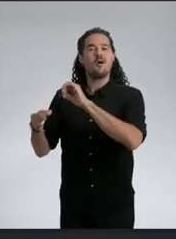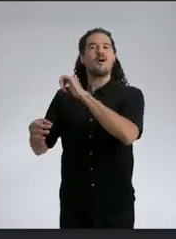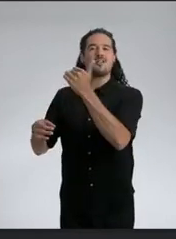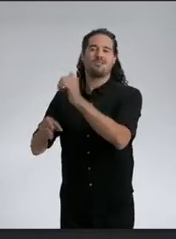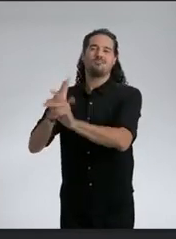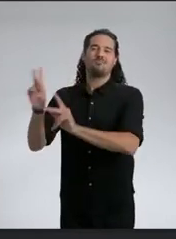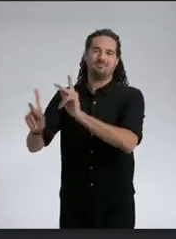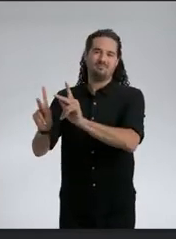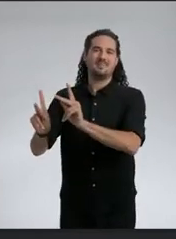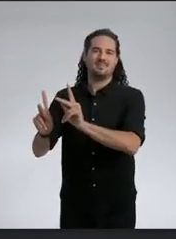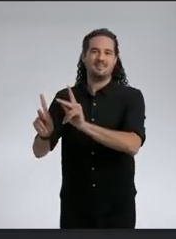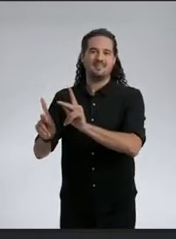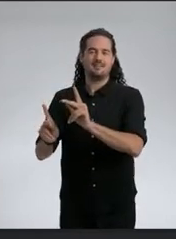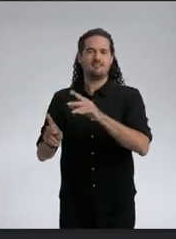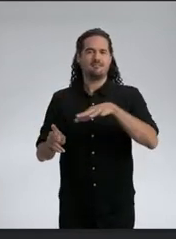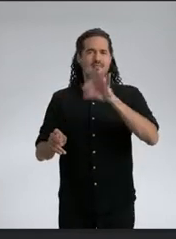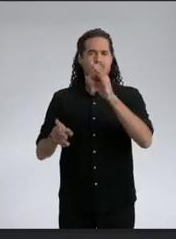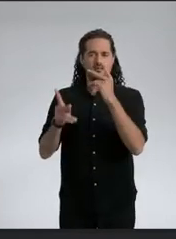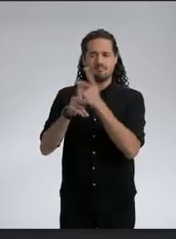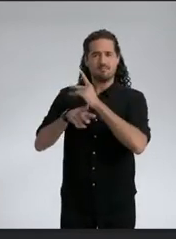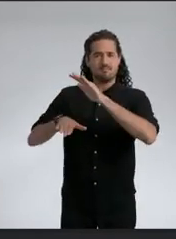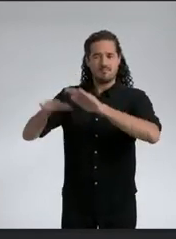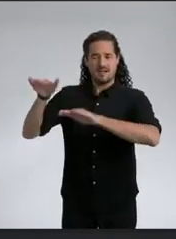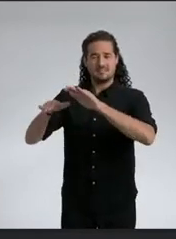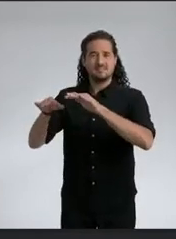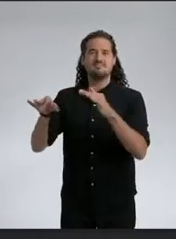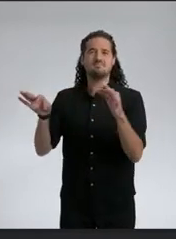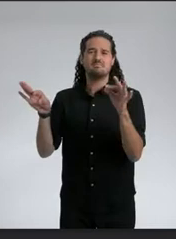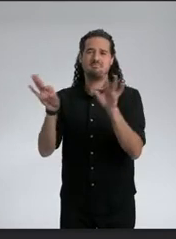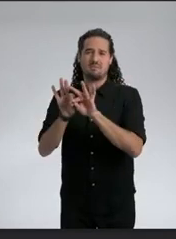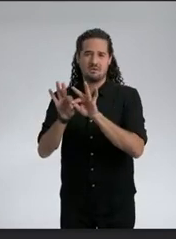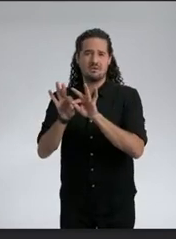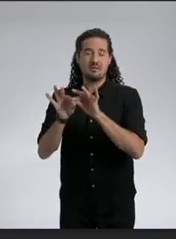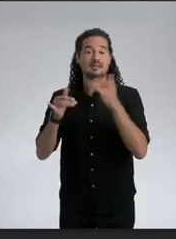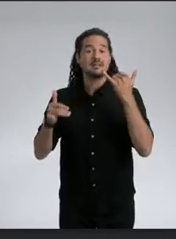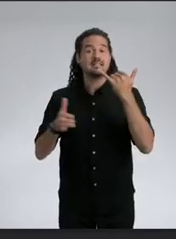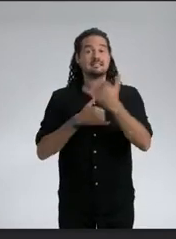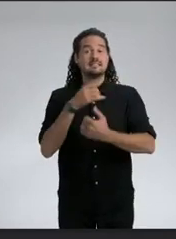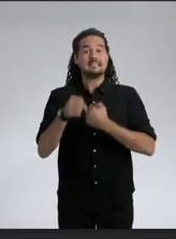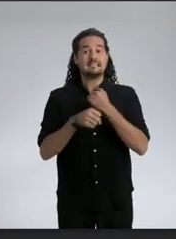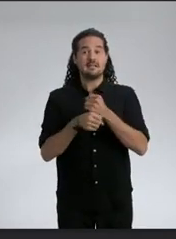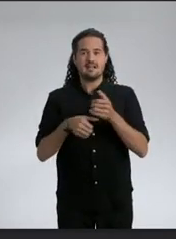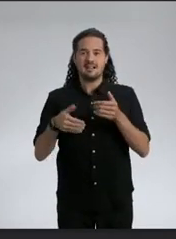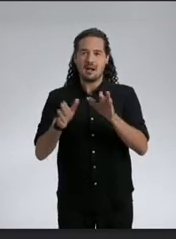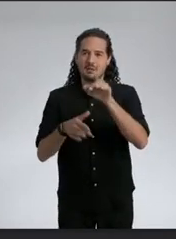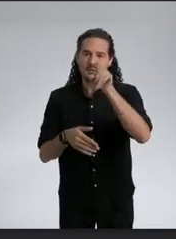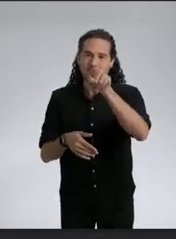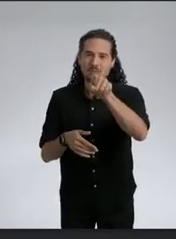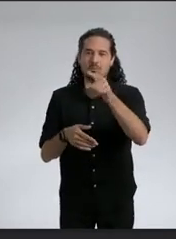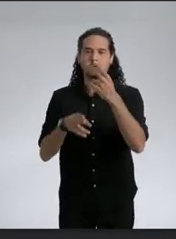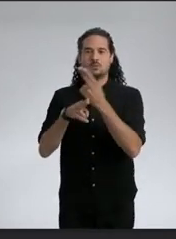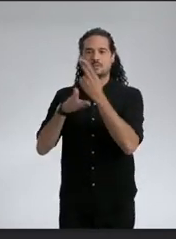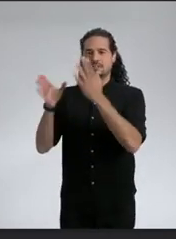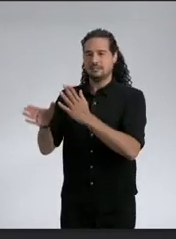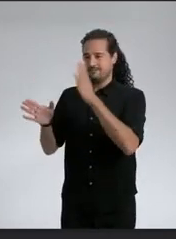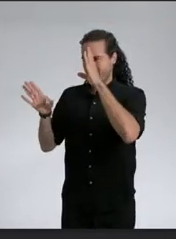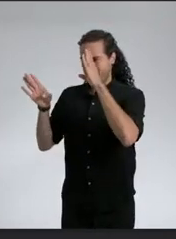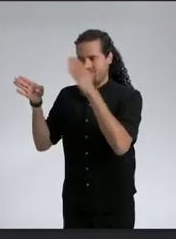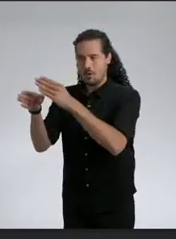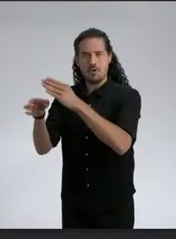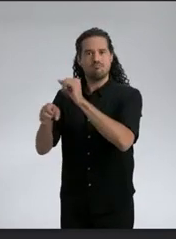Finding balance is just as important as connecting. So this year, we're enabling you to help users focus on your app at the right